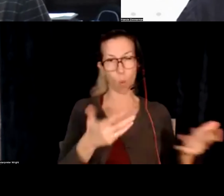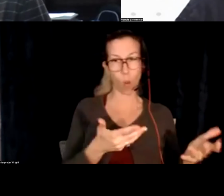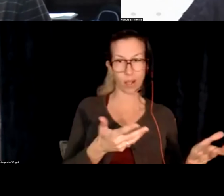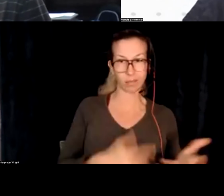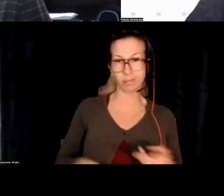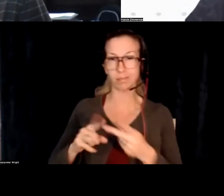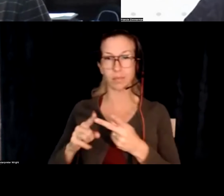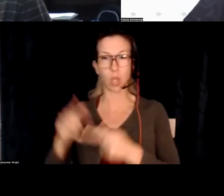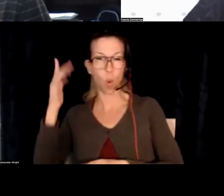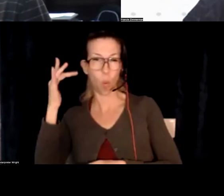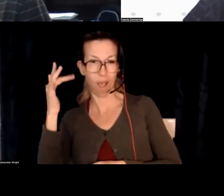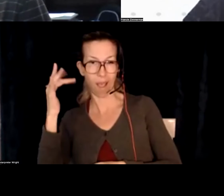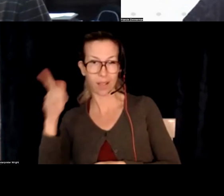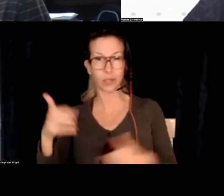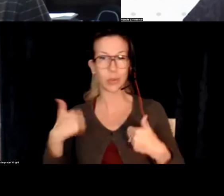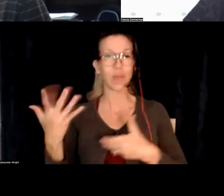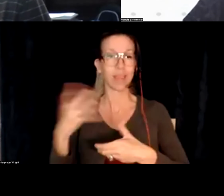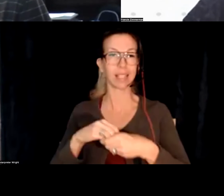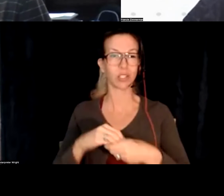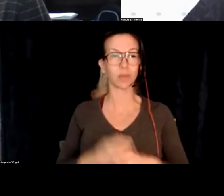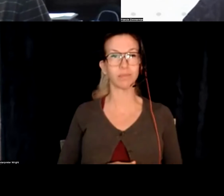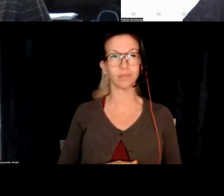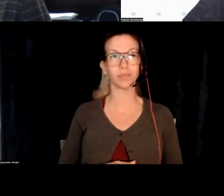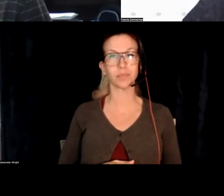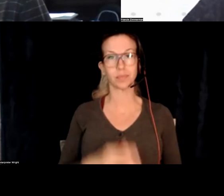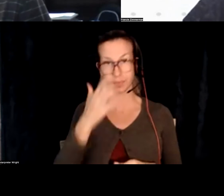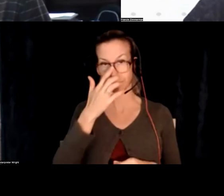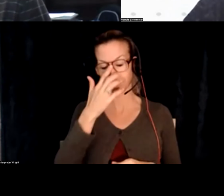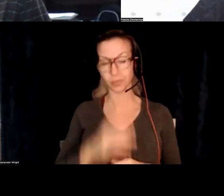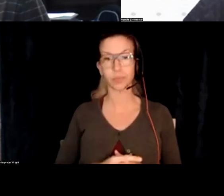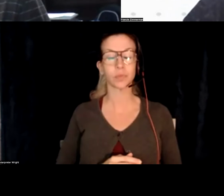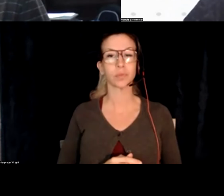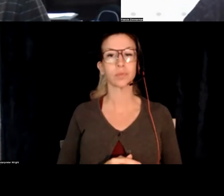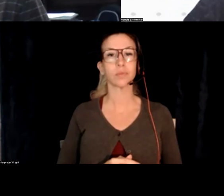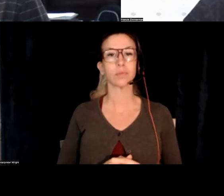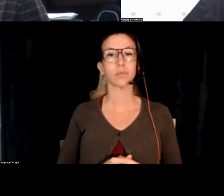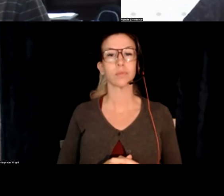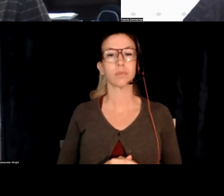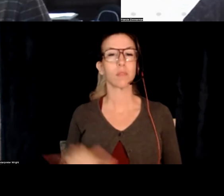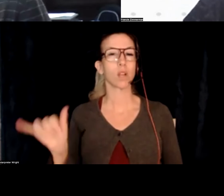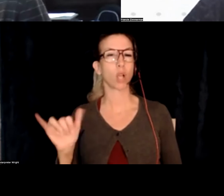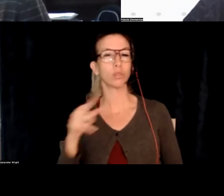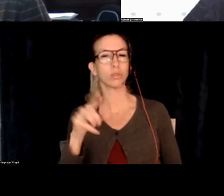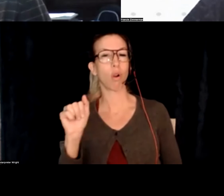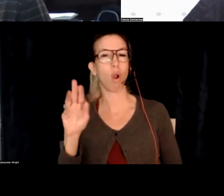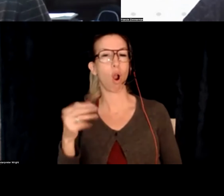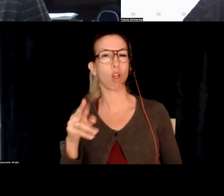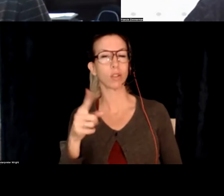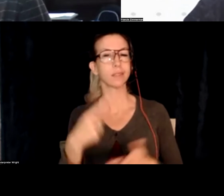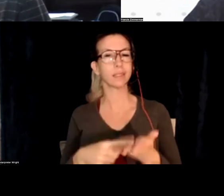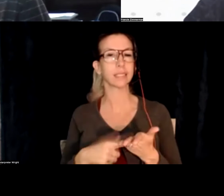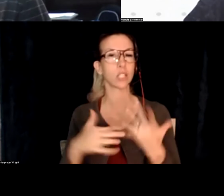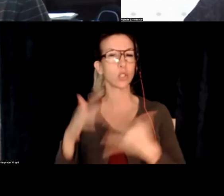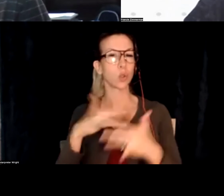engagement. So I just wanted to share that. The other thing that I was thinking when Arthur was talking about social connections and